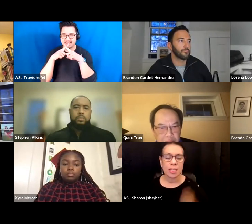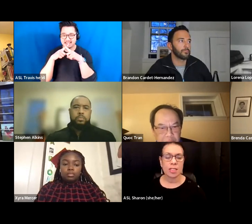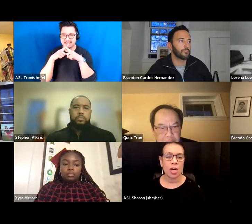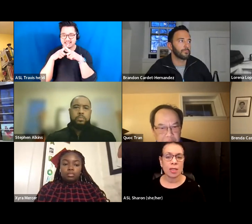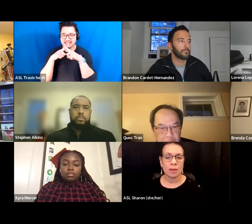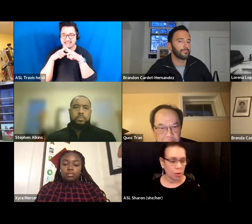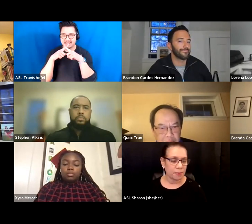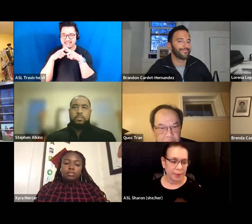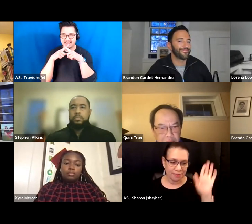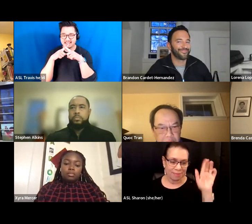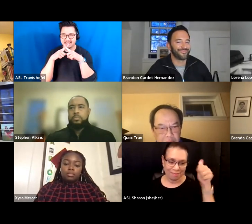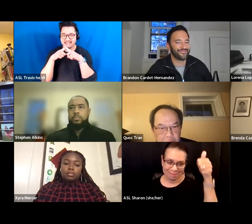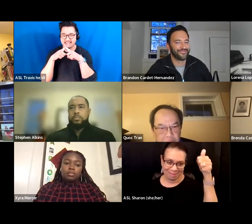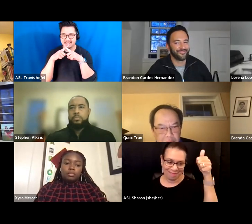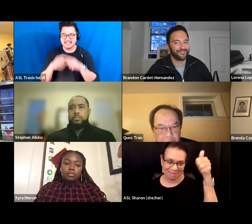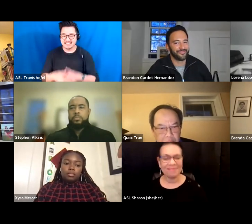you're muted